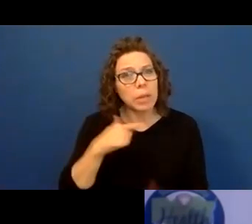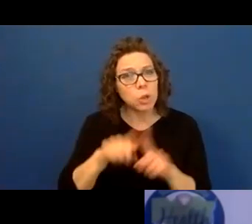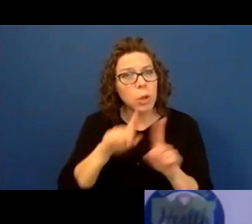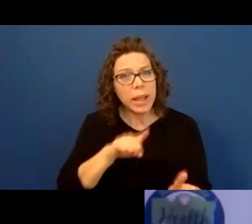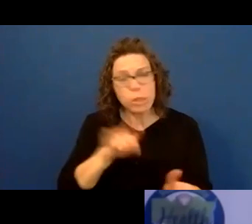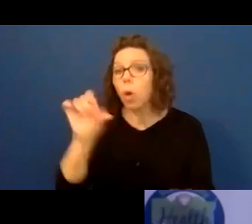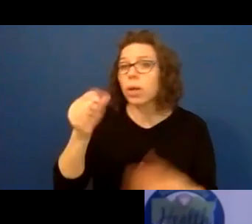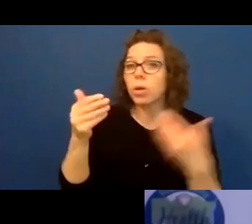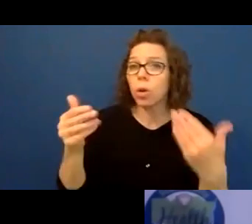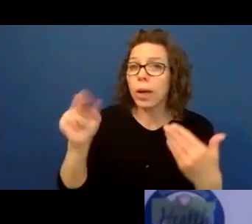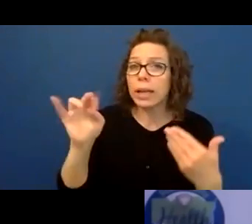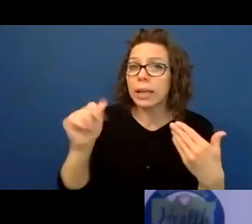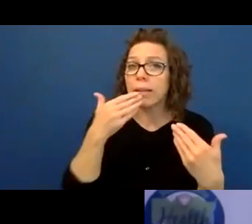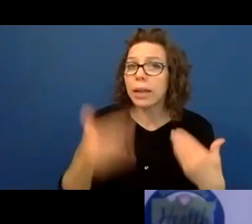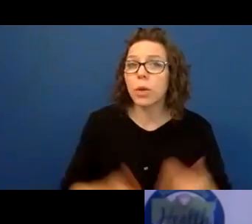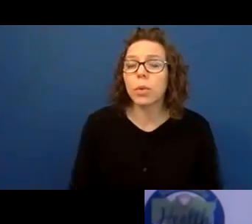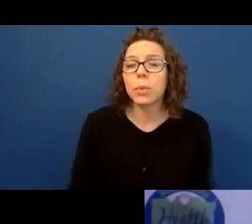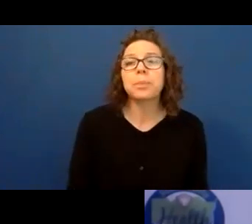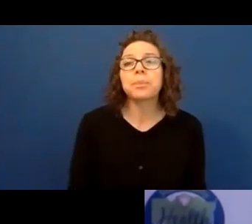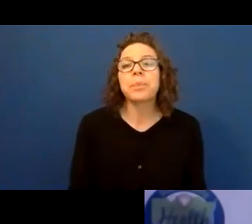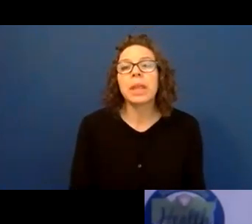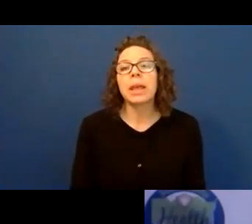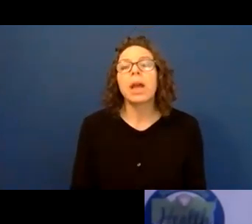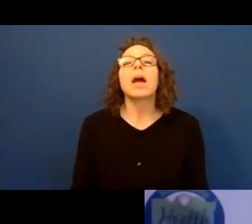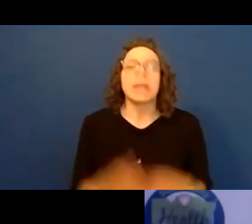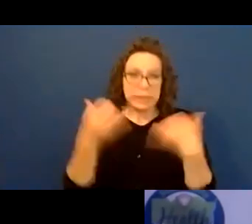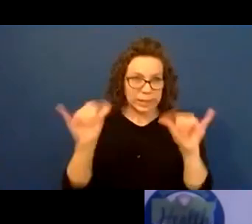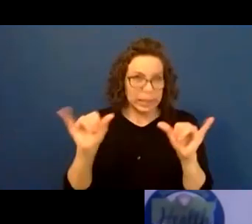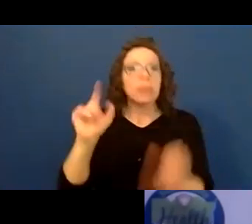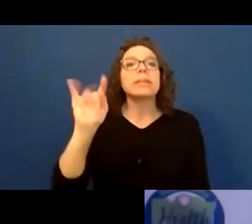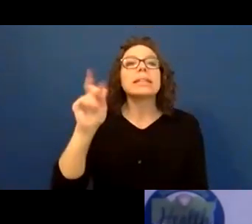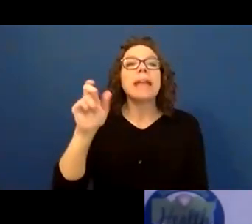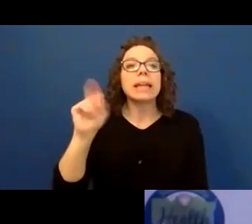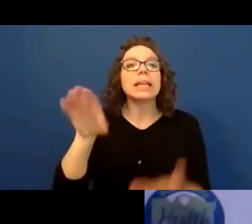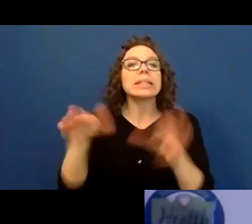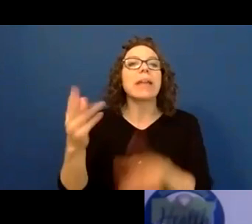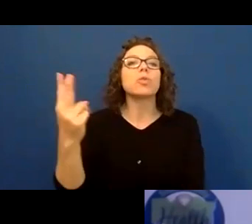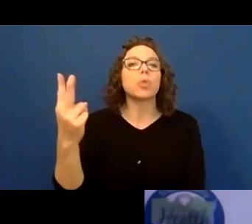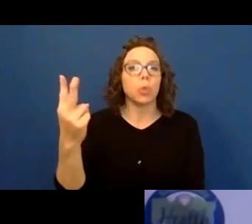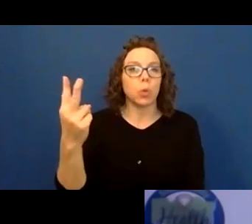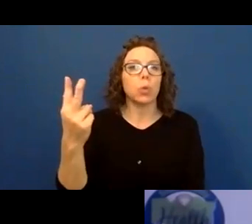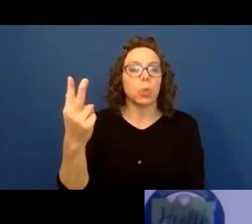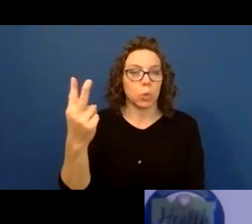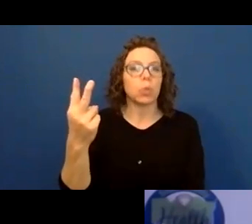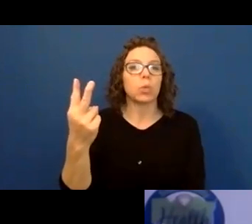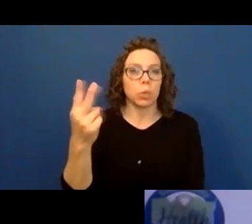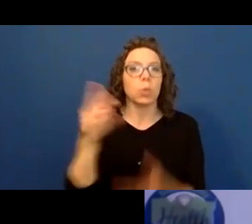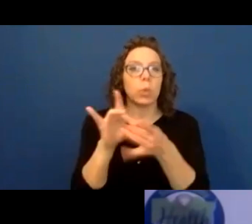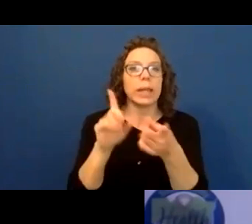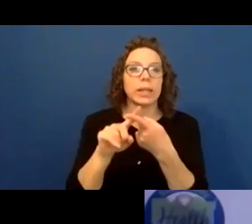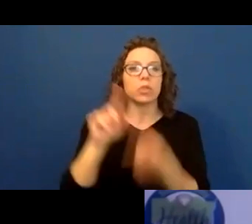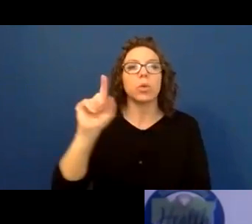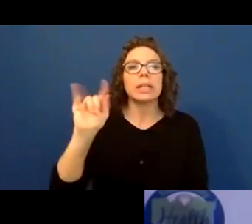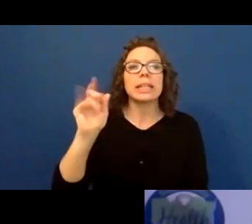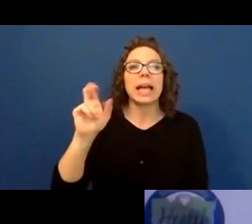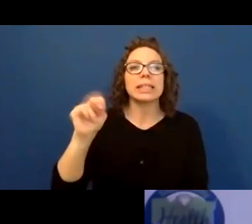go ahead, Nita. Thank you. So it is still 2 deaths that have been related to Tyson from Rock